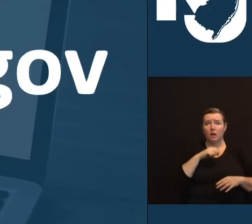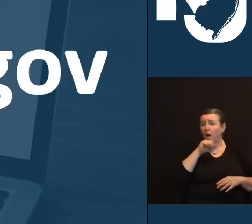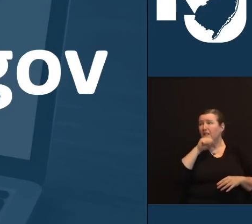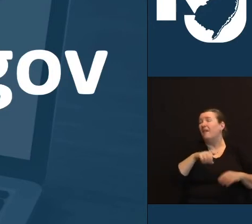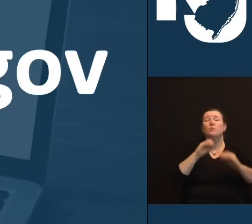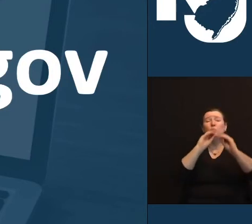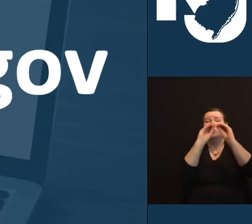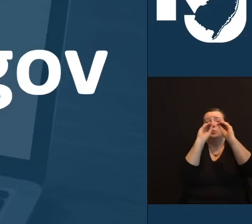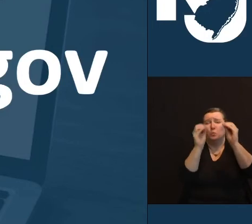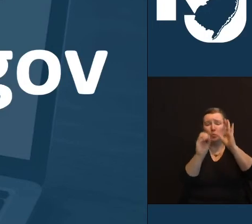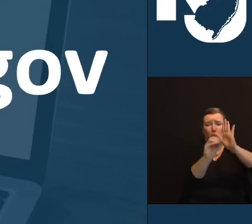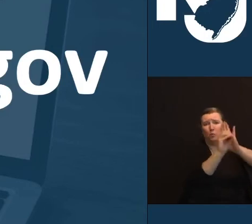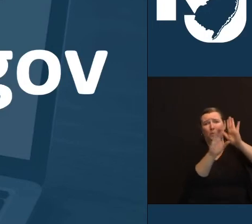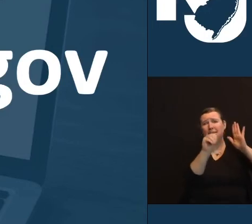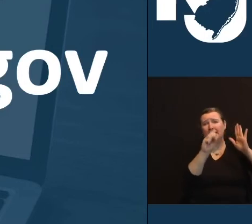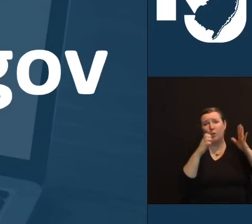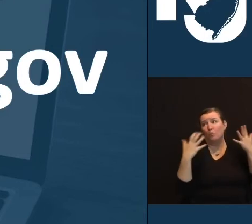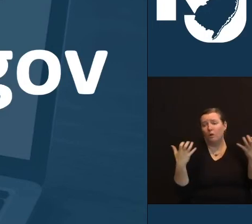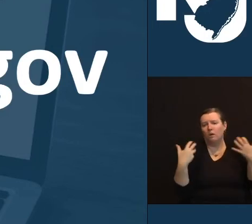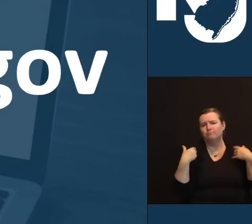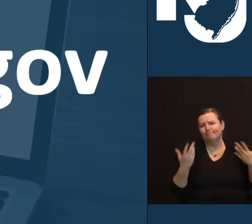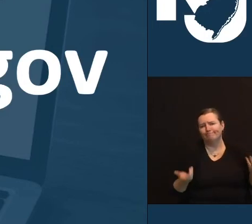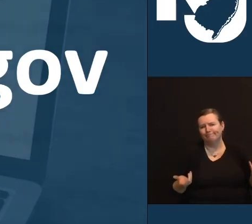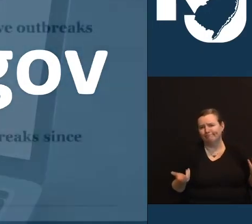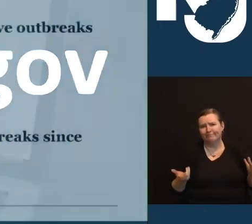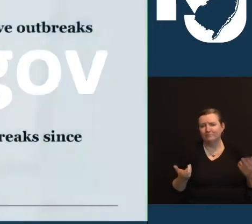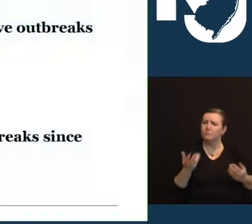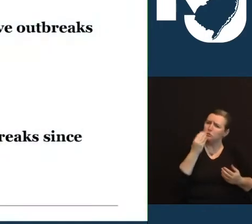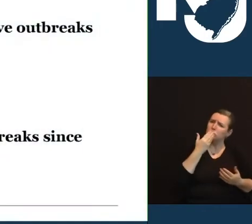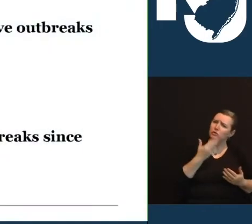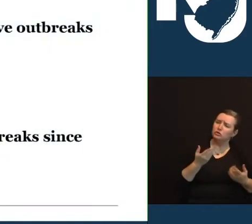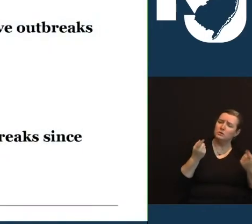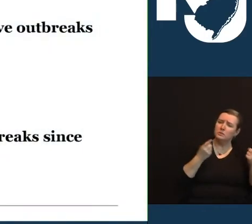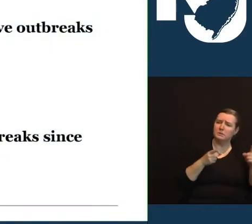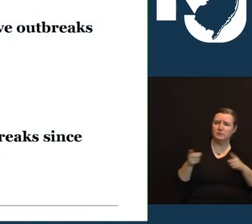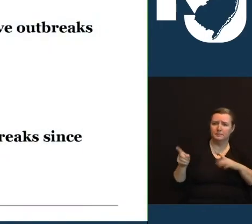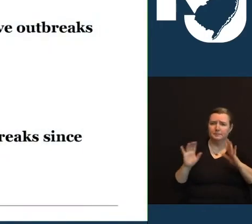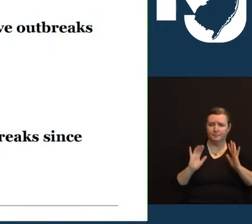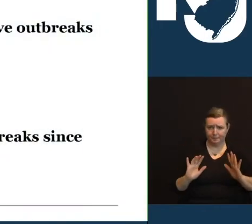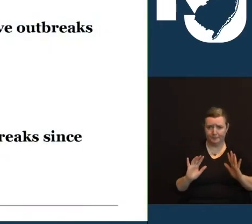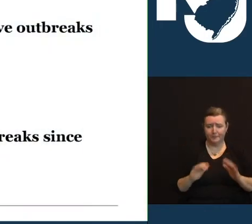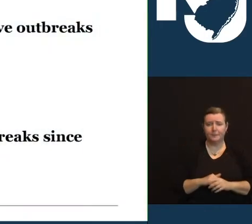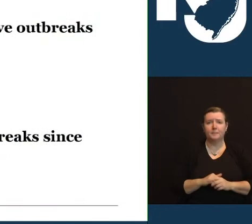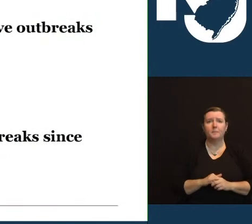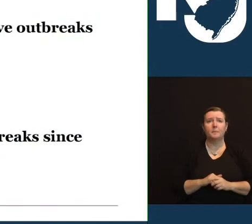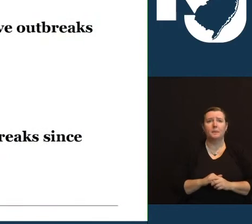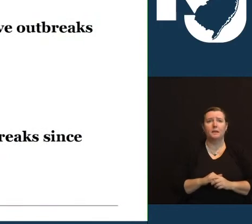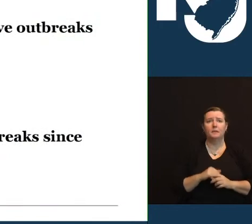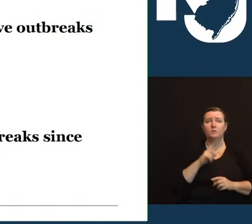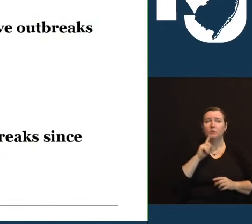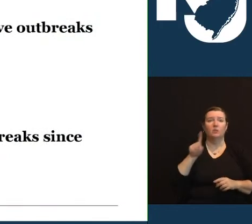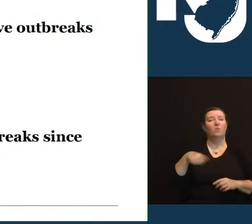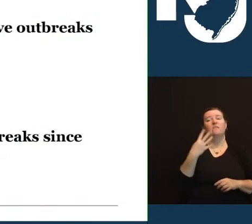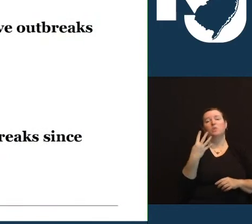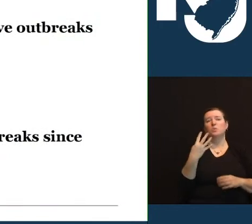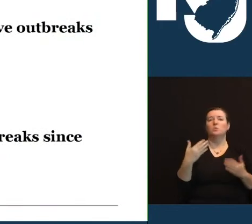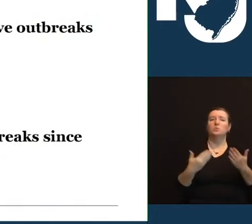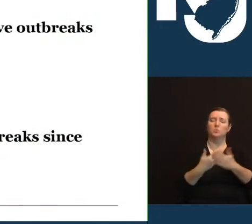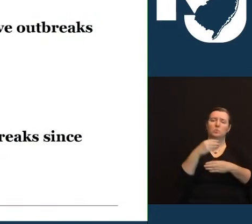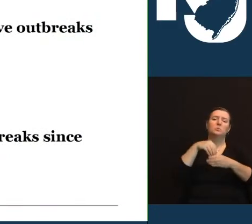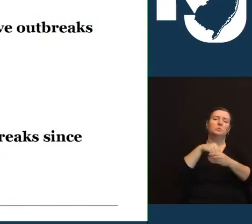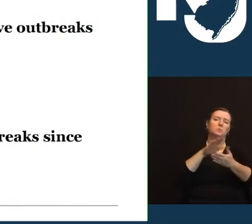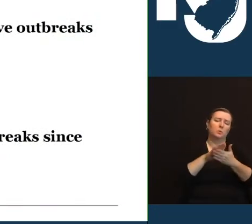within our expectations. So over the past week, as we update every week, a total of 4 new in-school outbreaks were confirmed, with